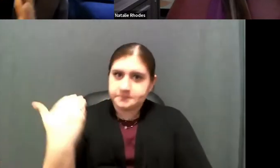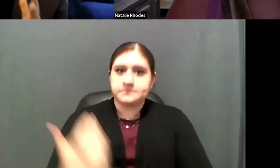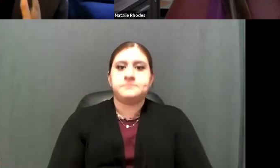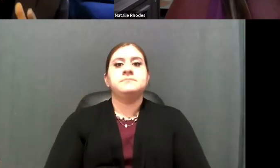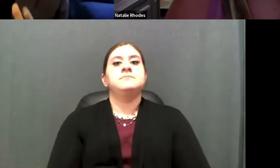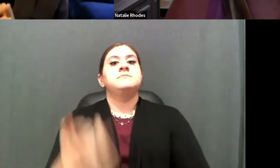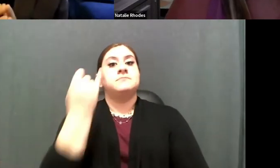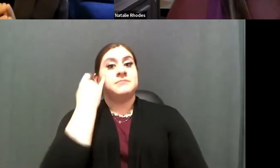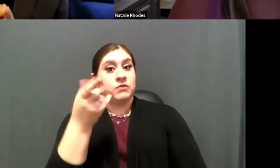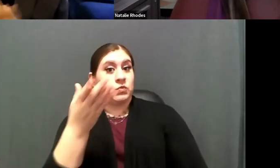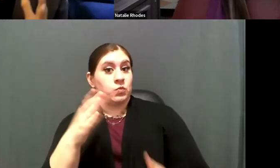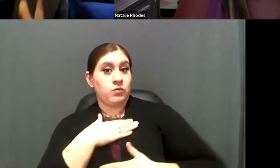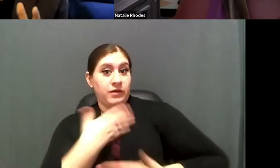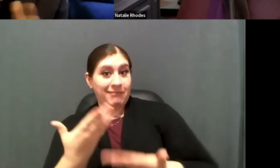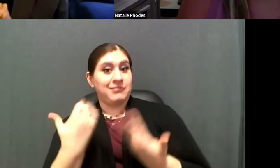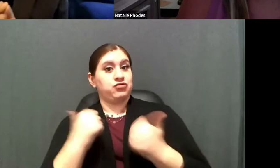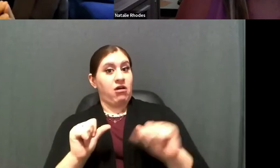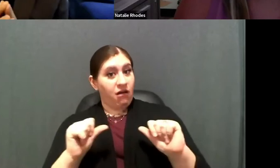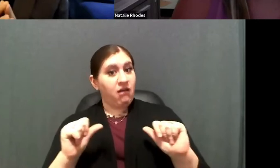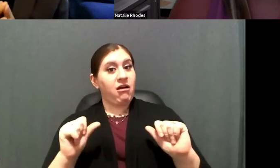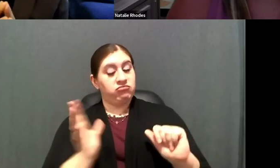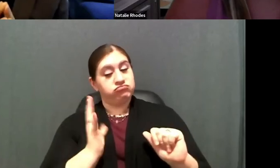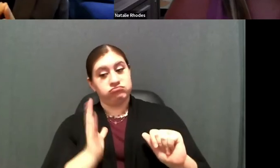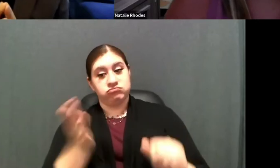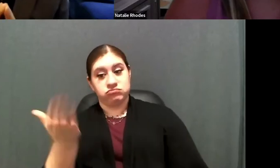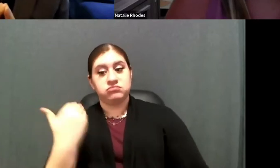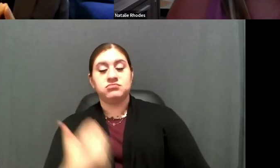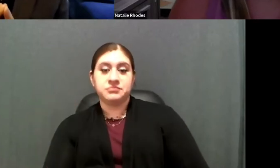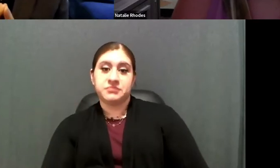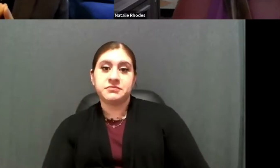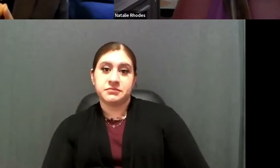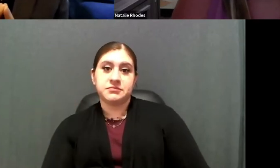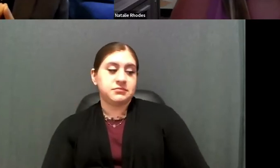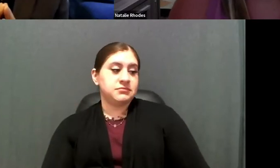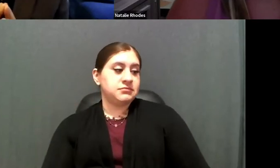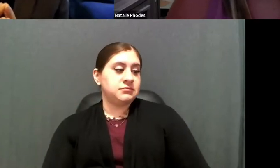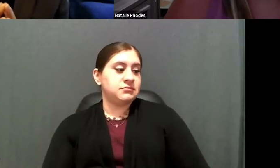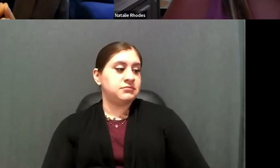long as you're willing to put in the effort to learn what you need to learn.